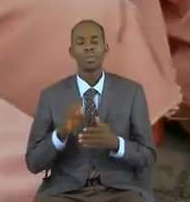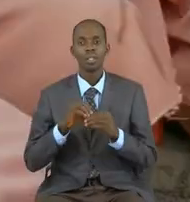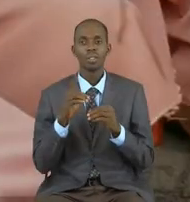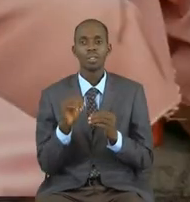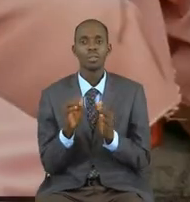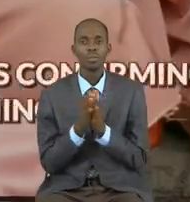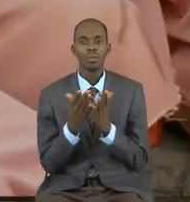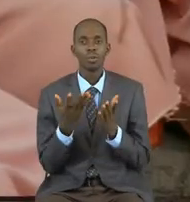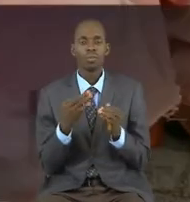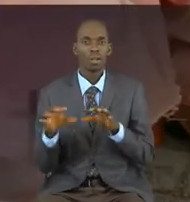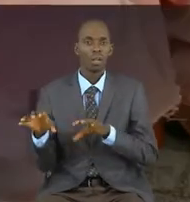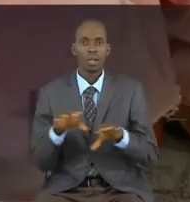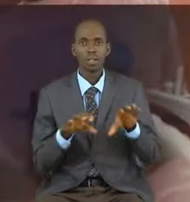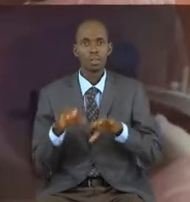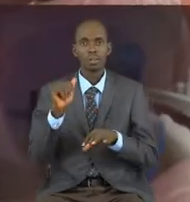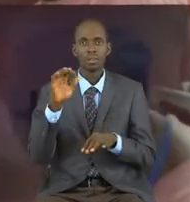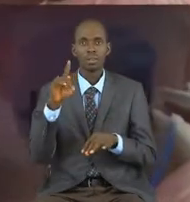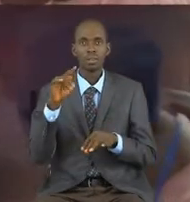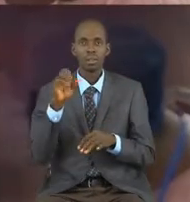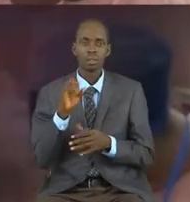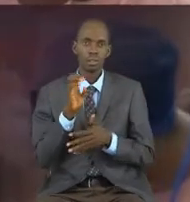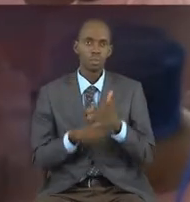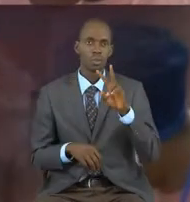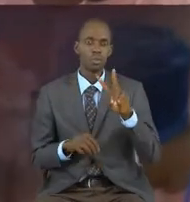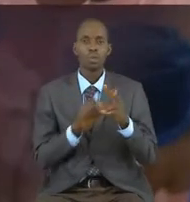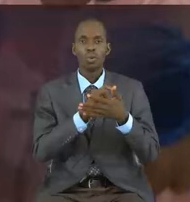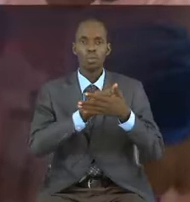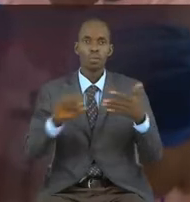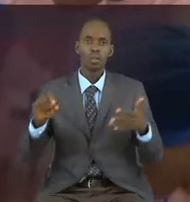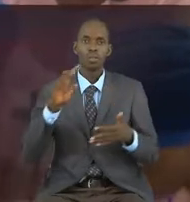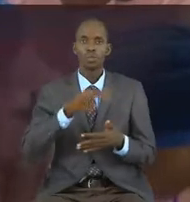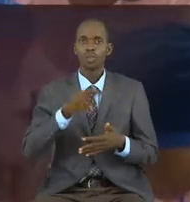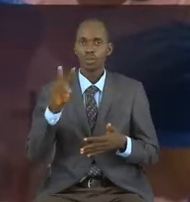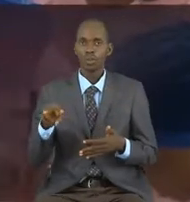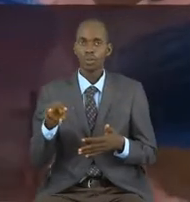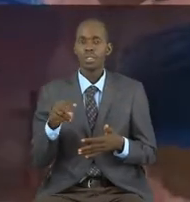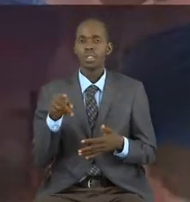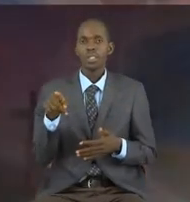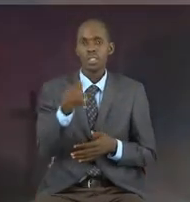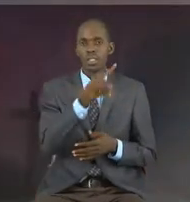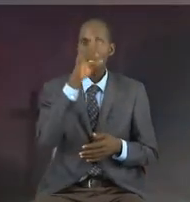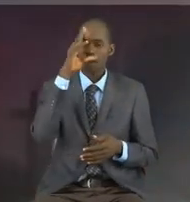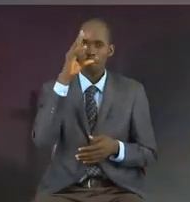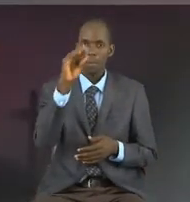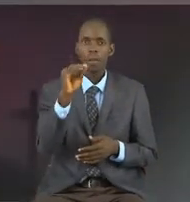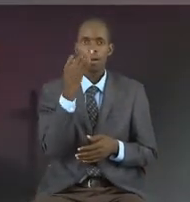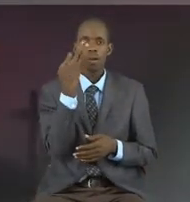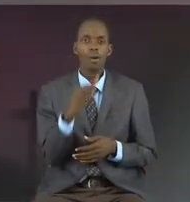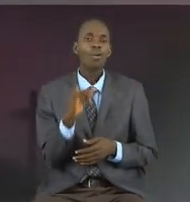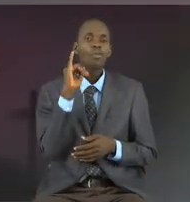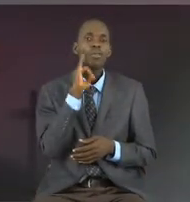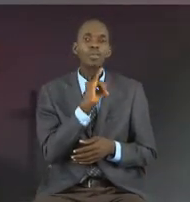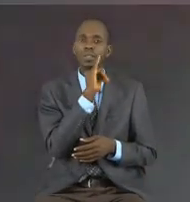2, reading from verse 22, ye men of Israel, hear